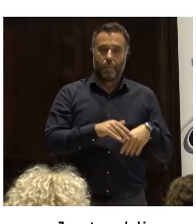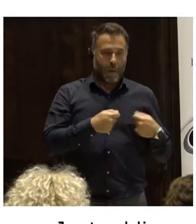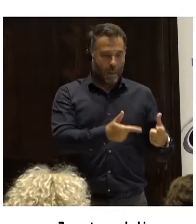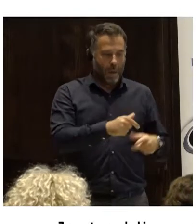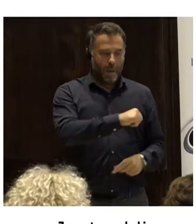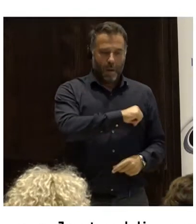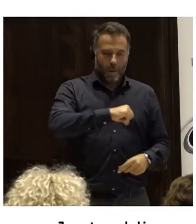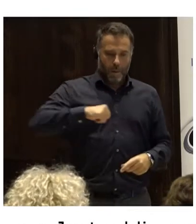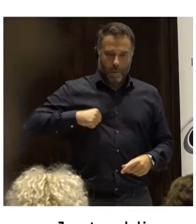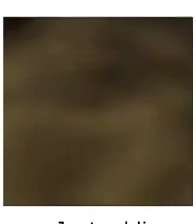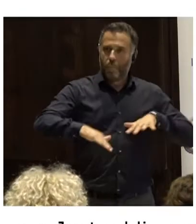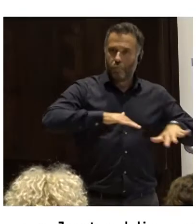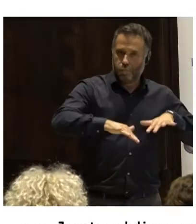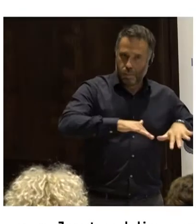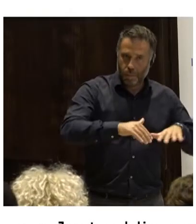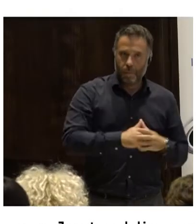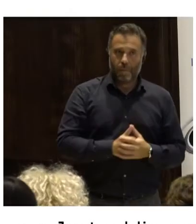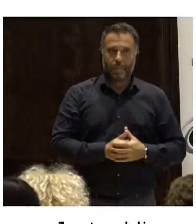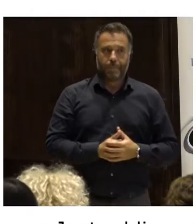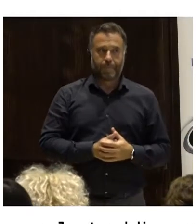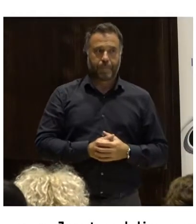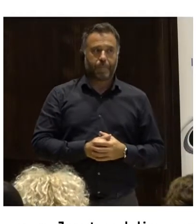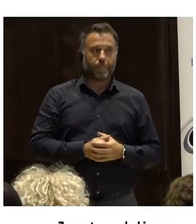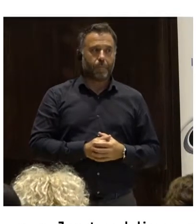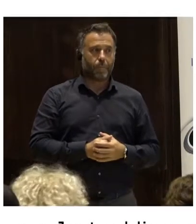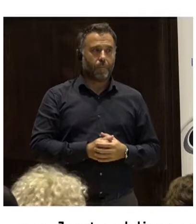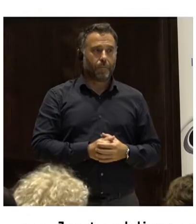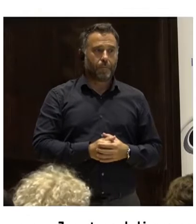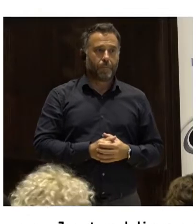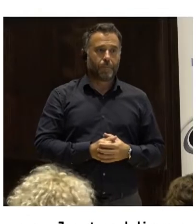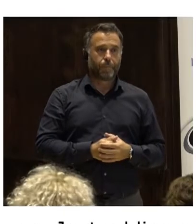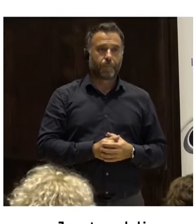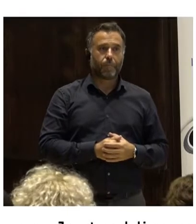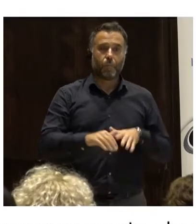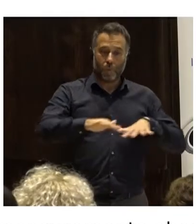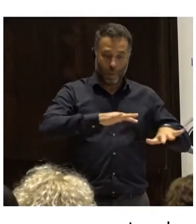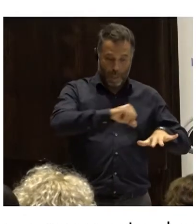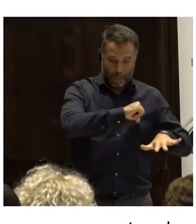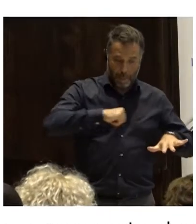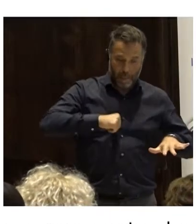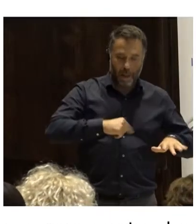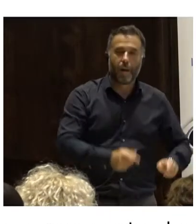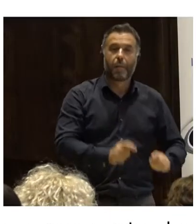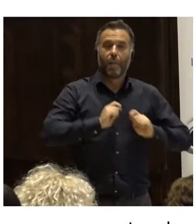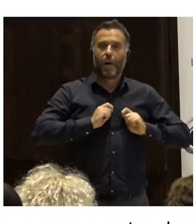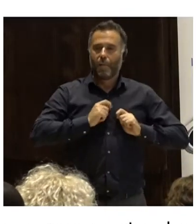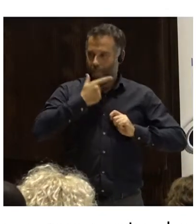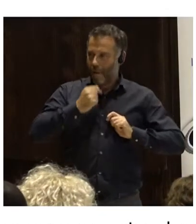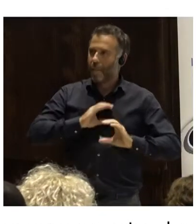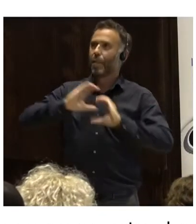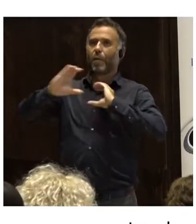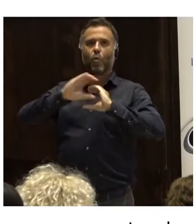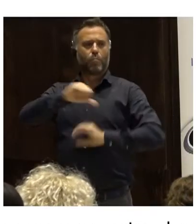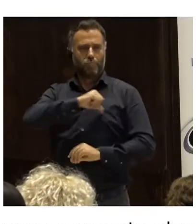raised also more independent communication. All these areas, of course, in my opinion, are linked to